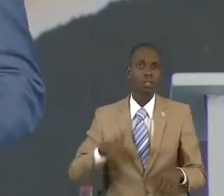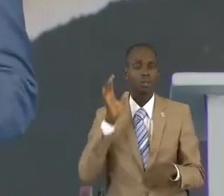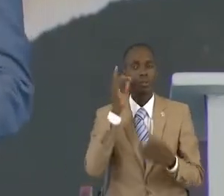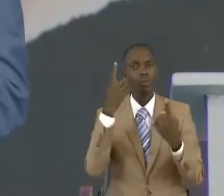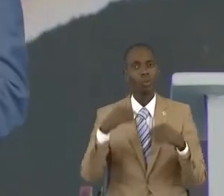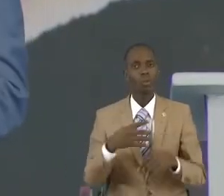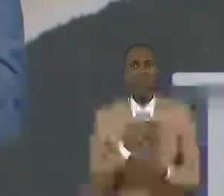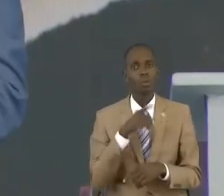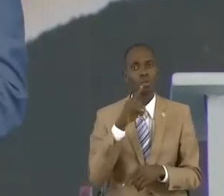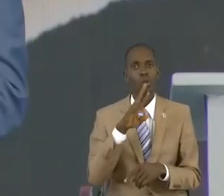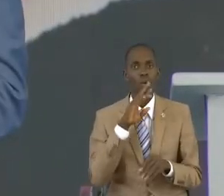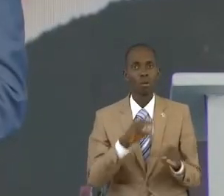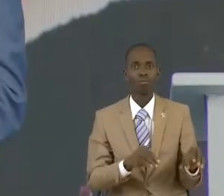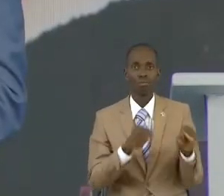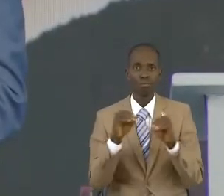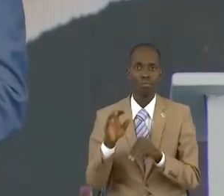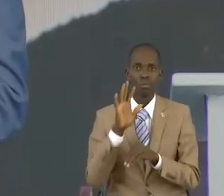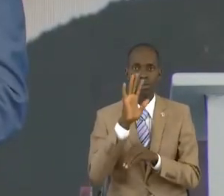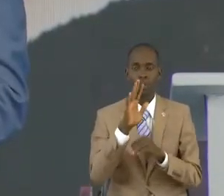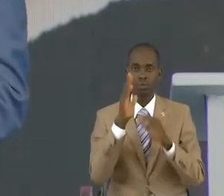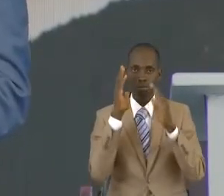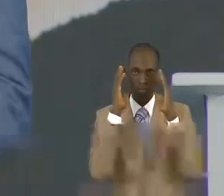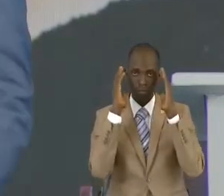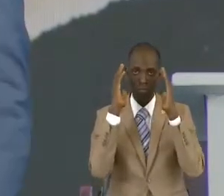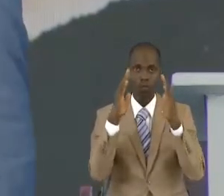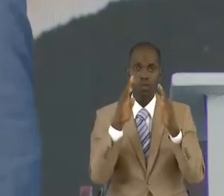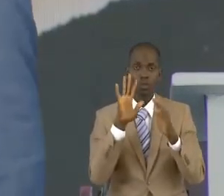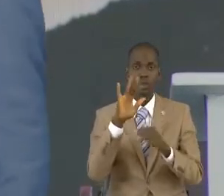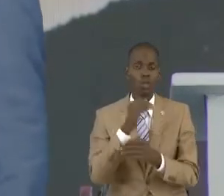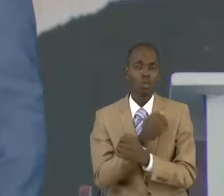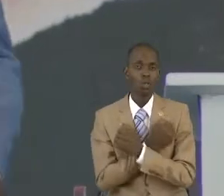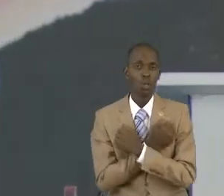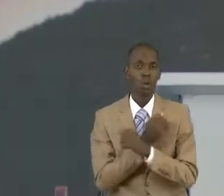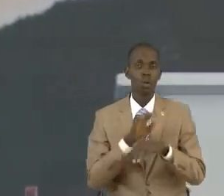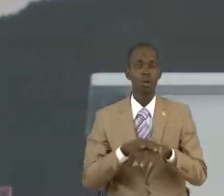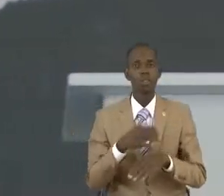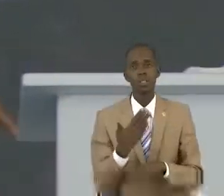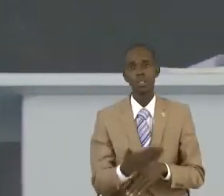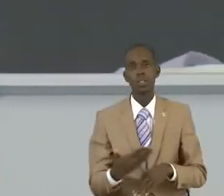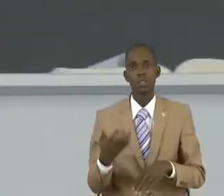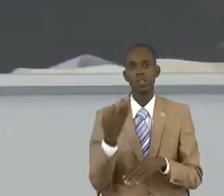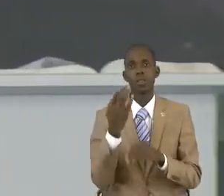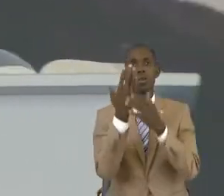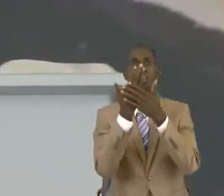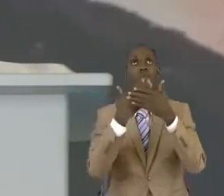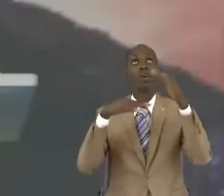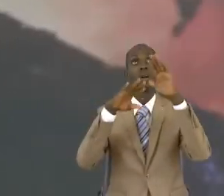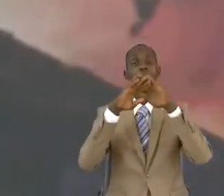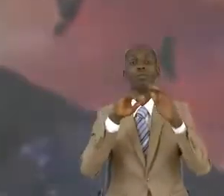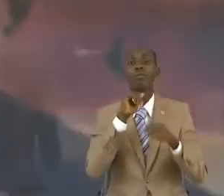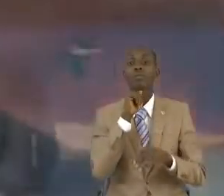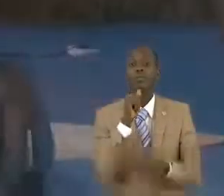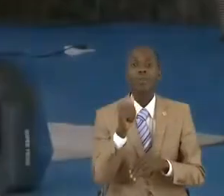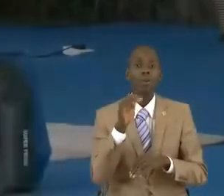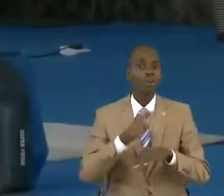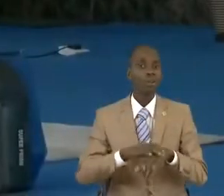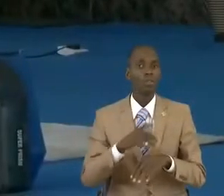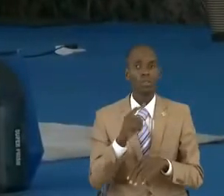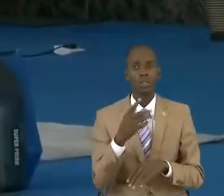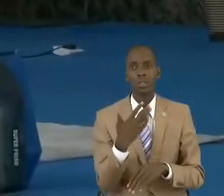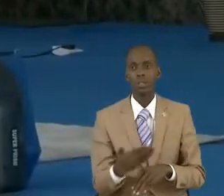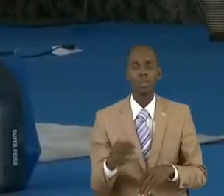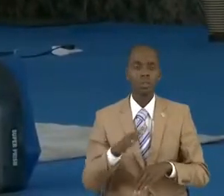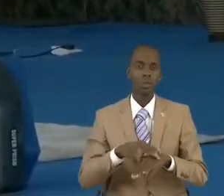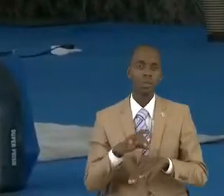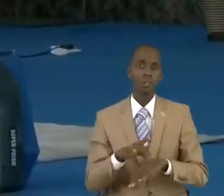your affection and your love on the things of heaven, not on the things on the earth. In